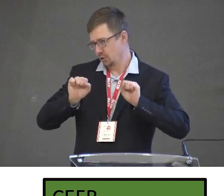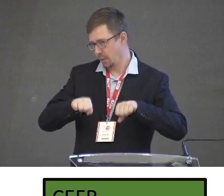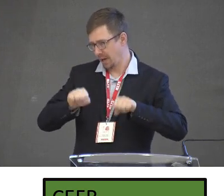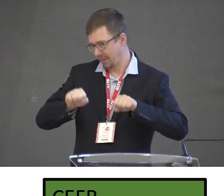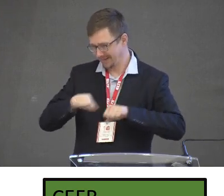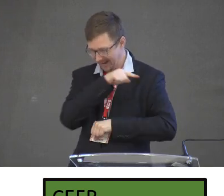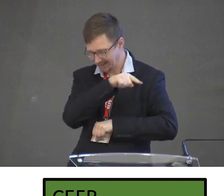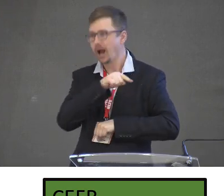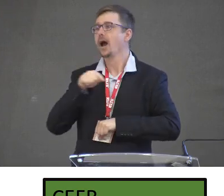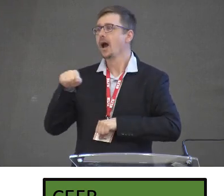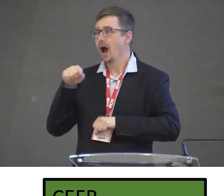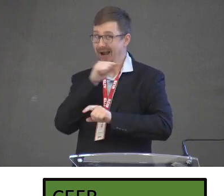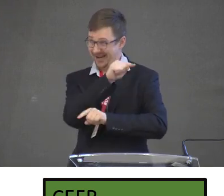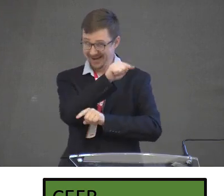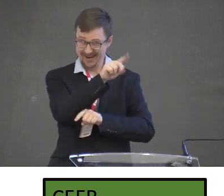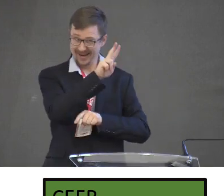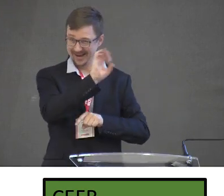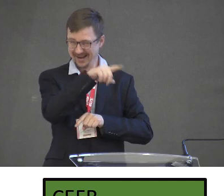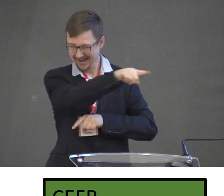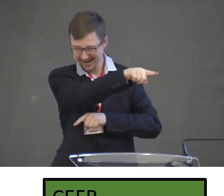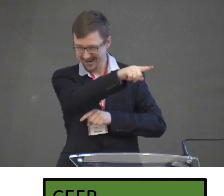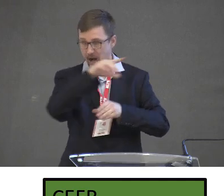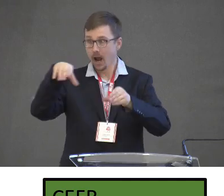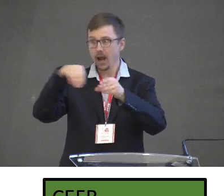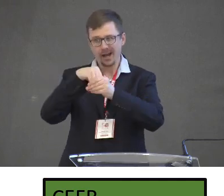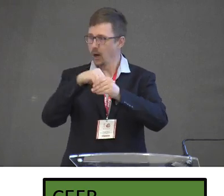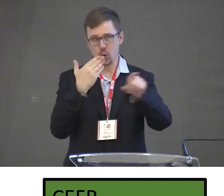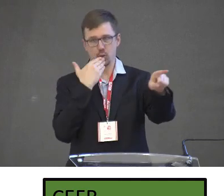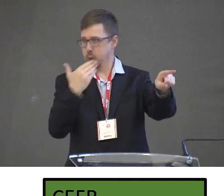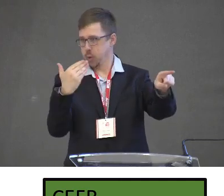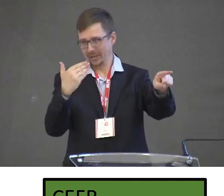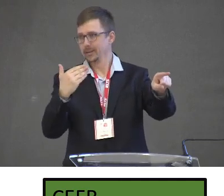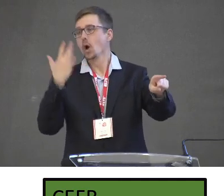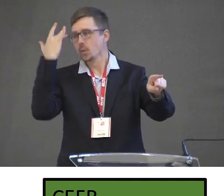on communication competences.